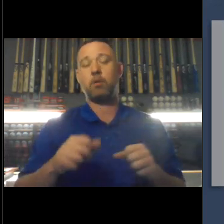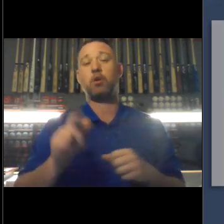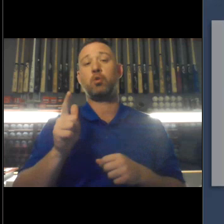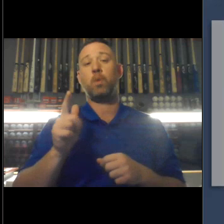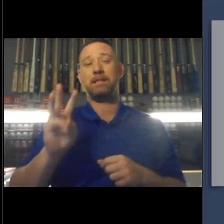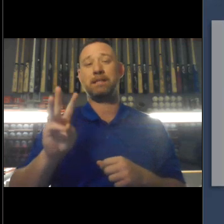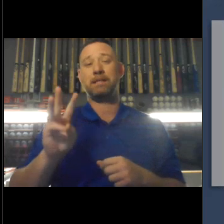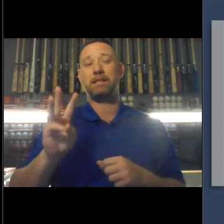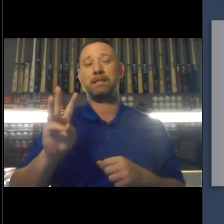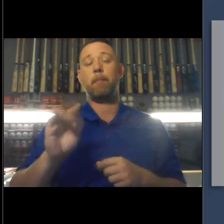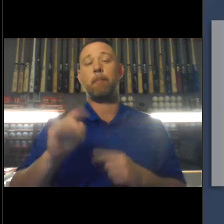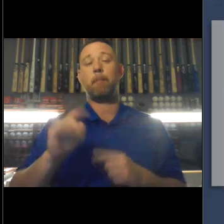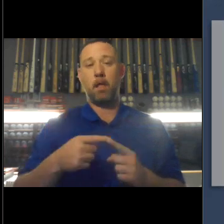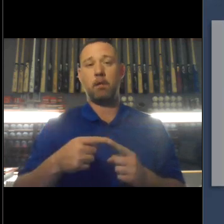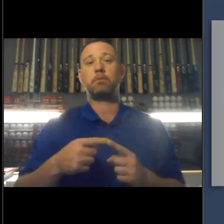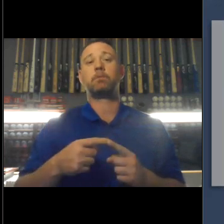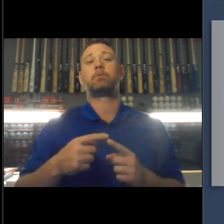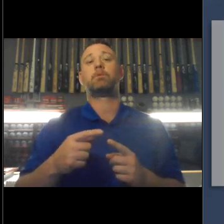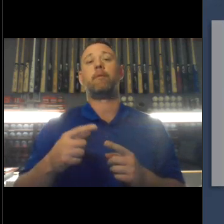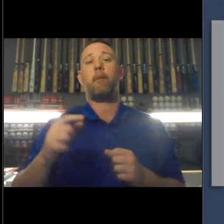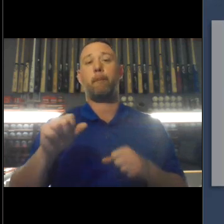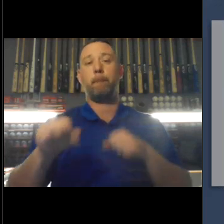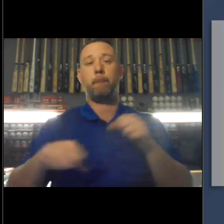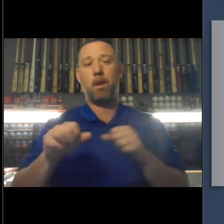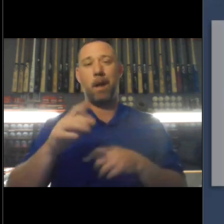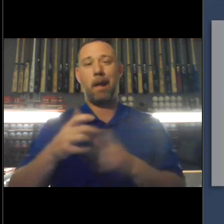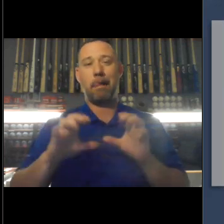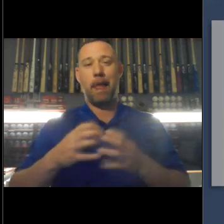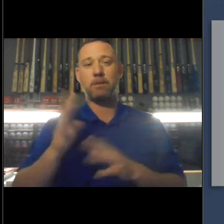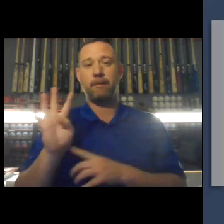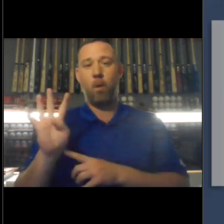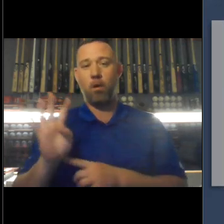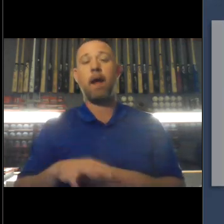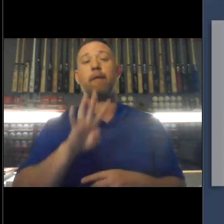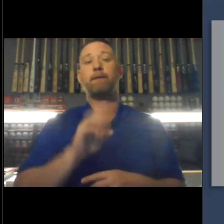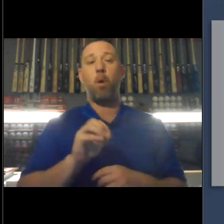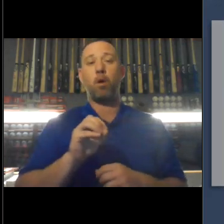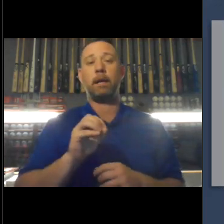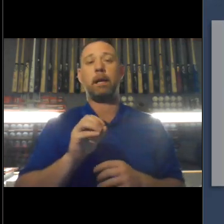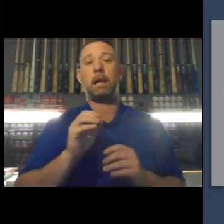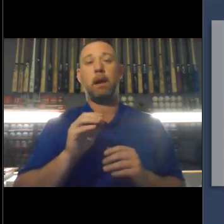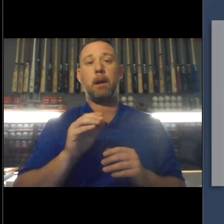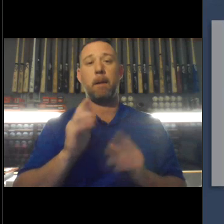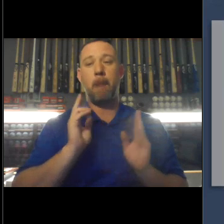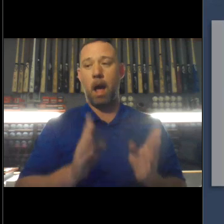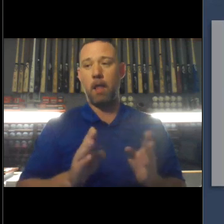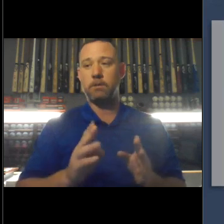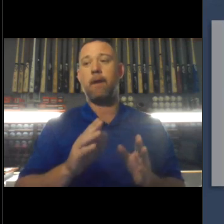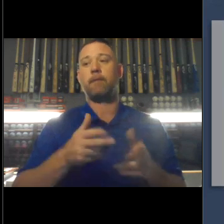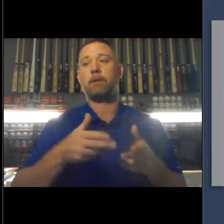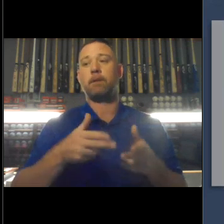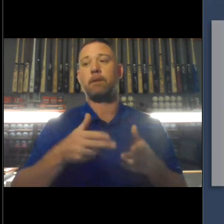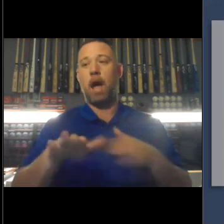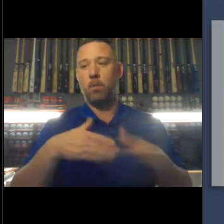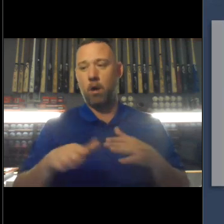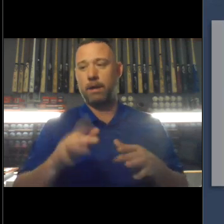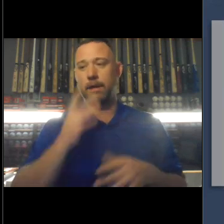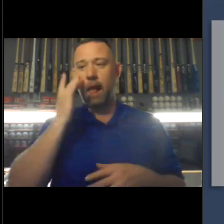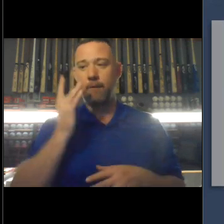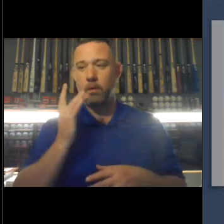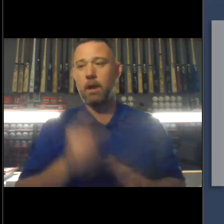of Class 4 separated bikeways, and nearly 40 miles of new sidewalks throughout California. As reflected